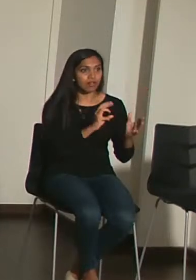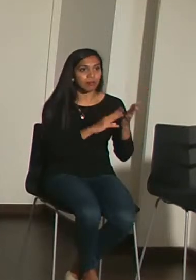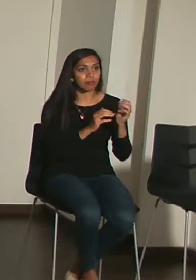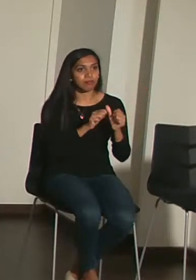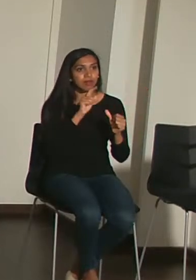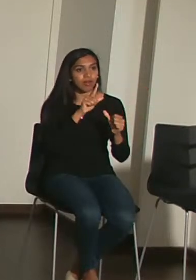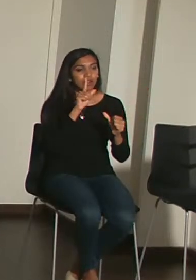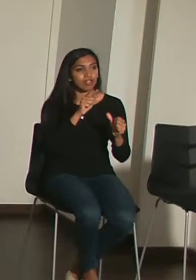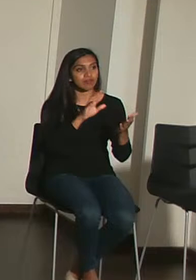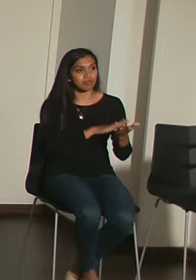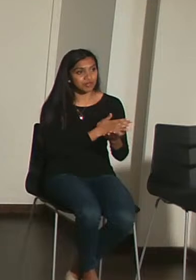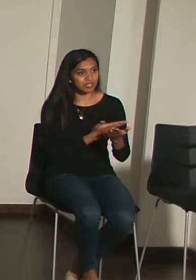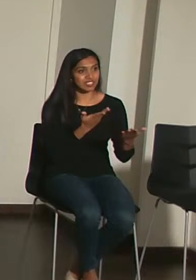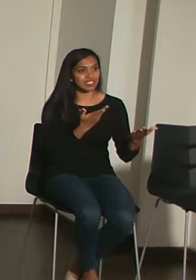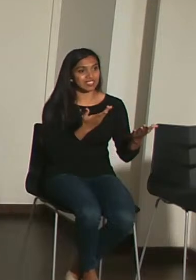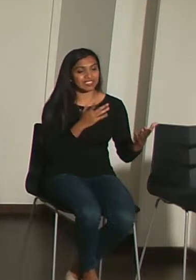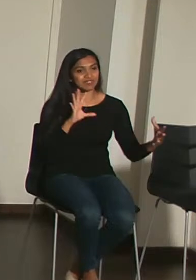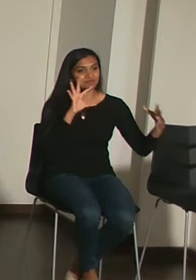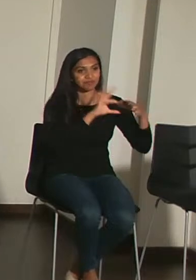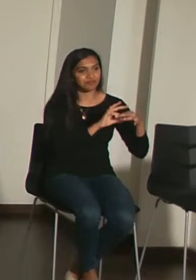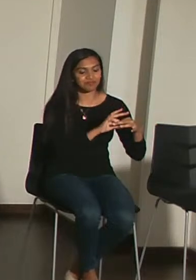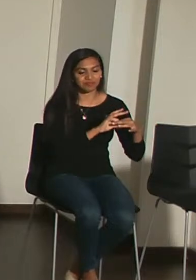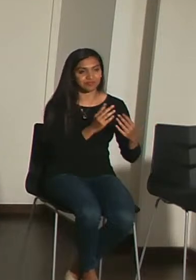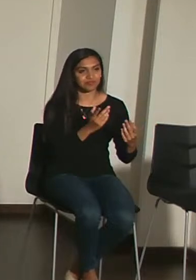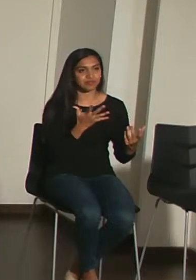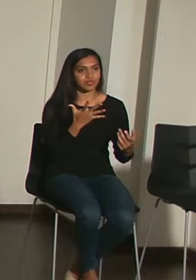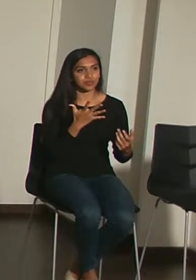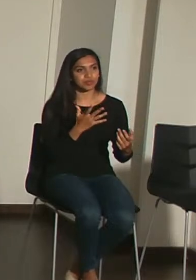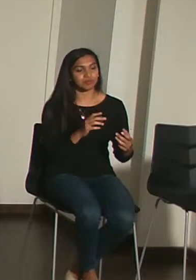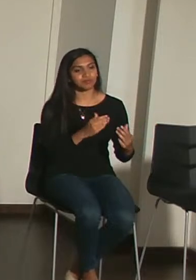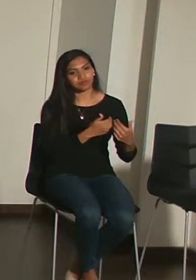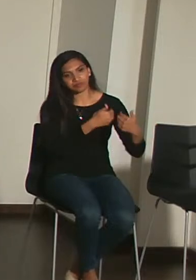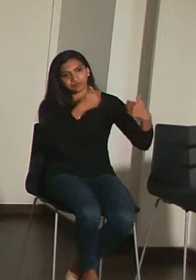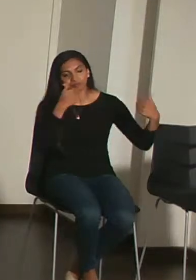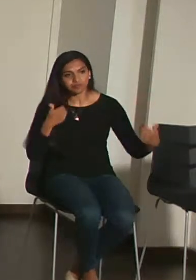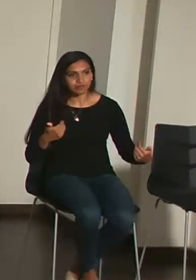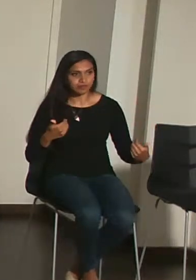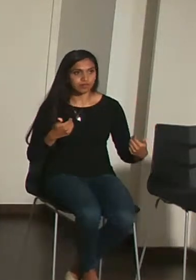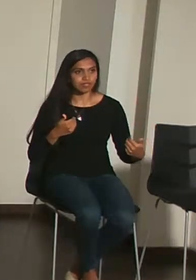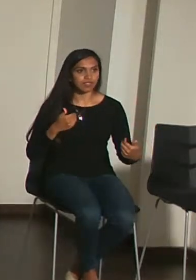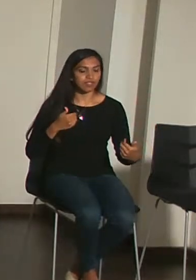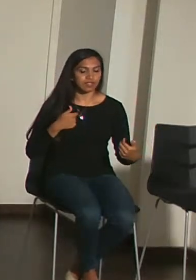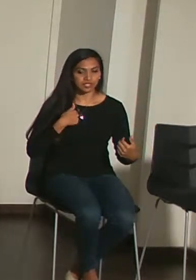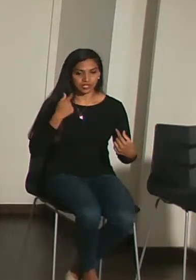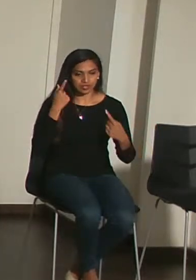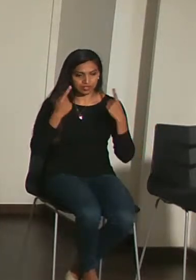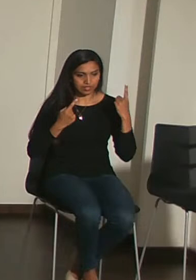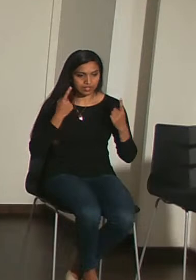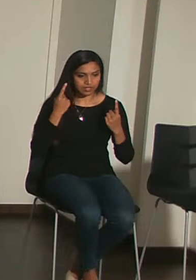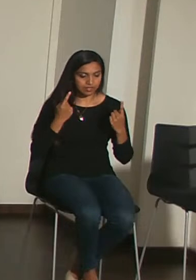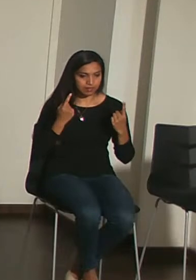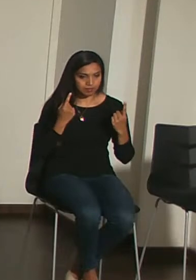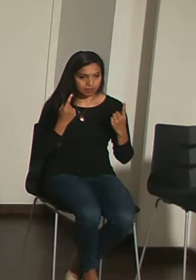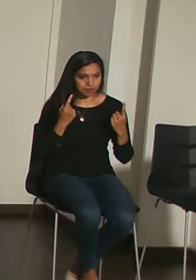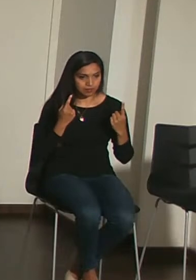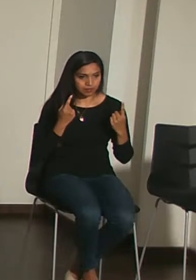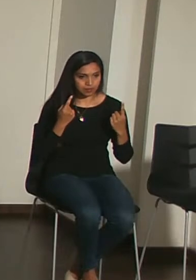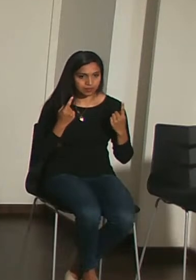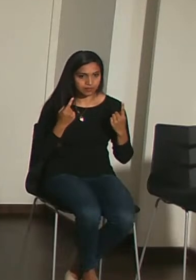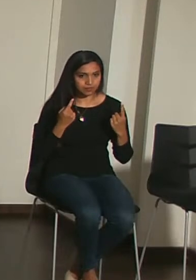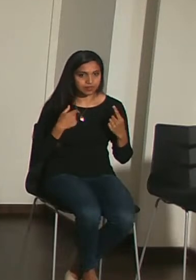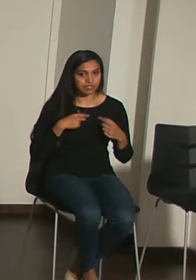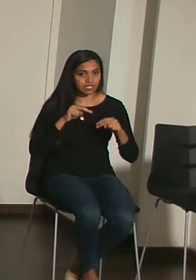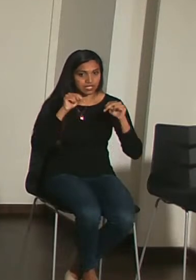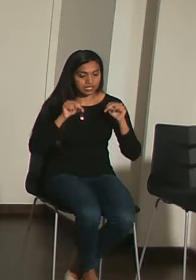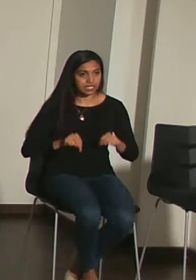But that's the only issue. Um, and I think while definitely need